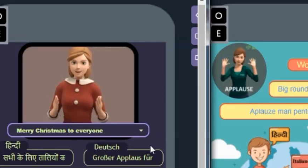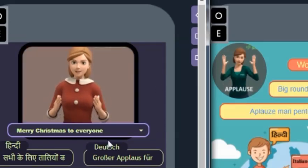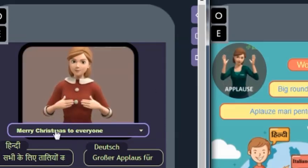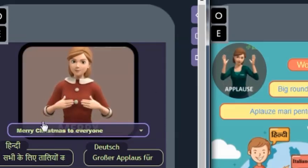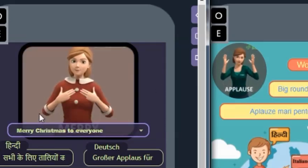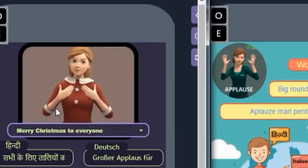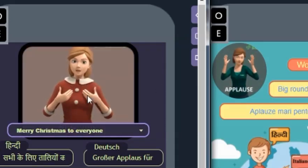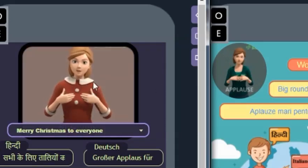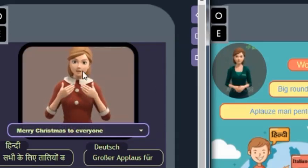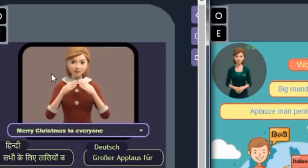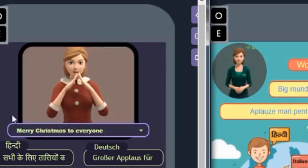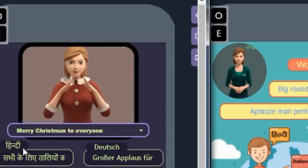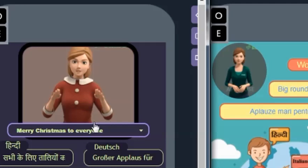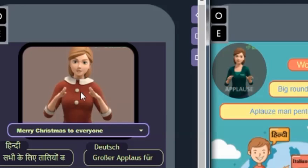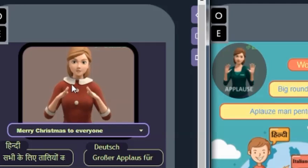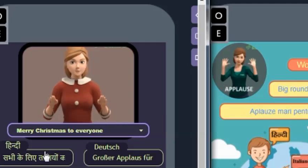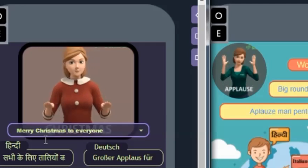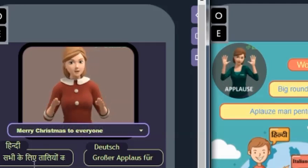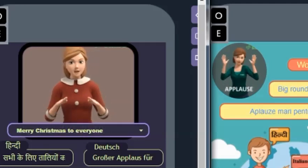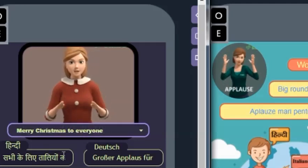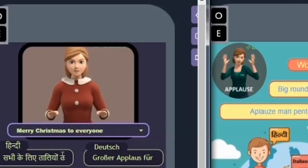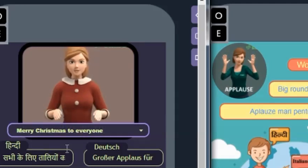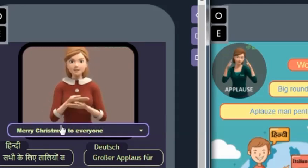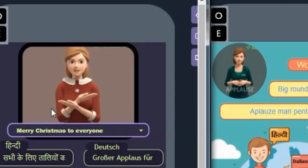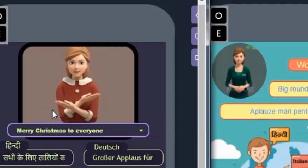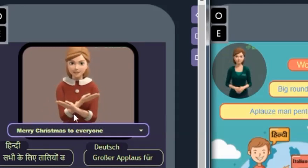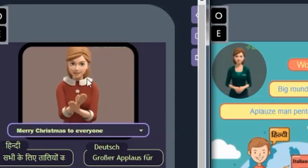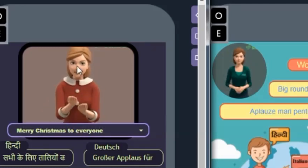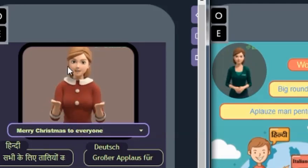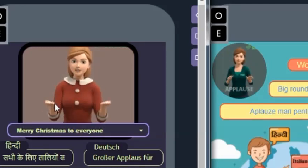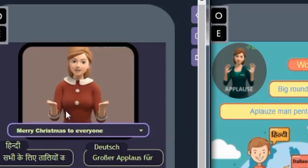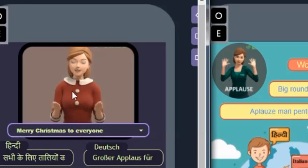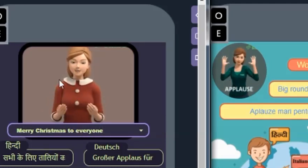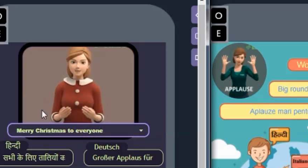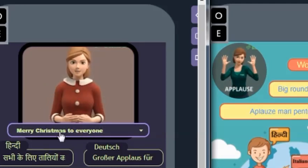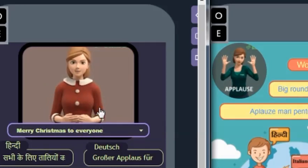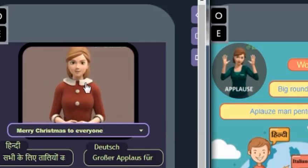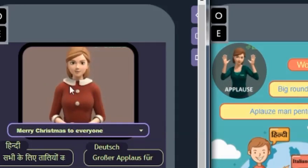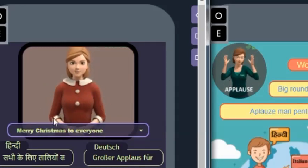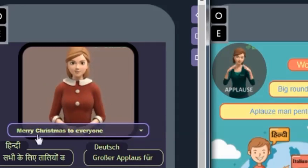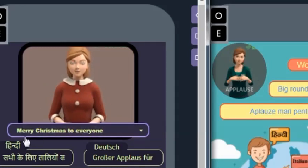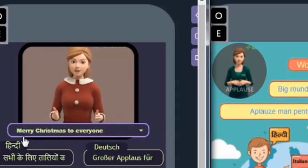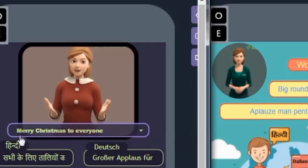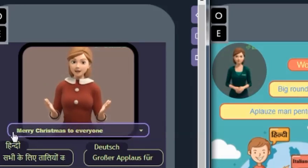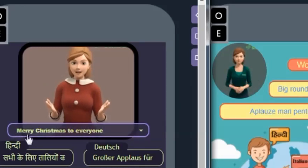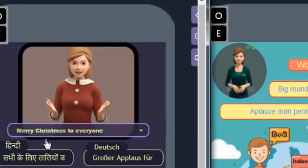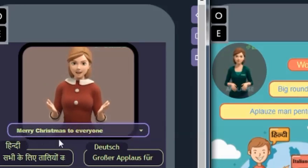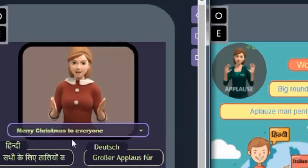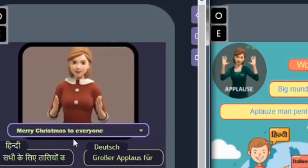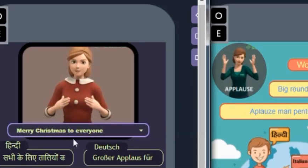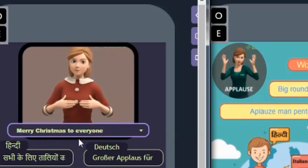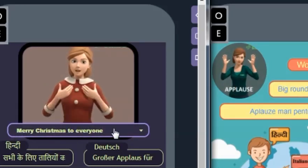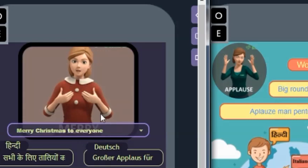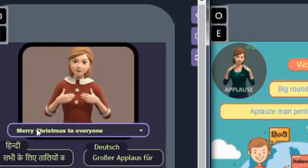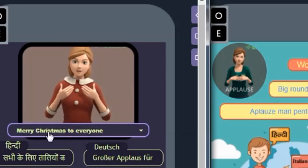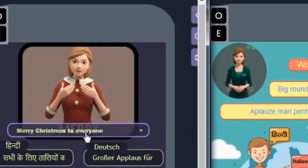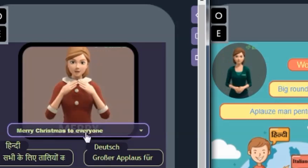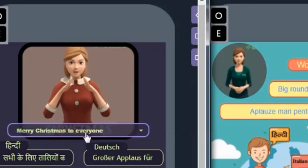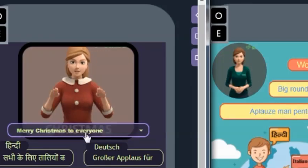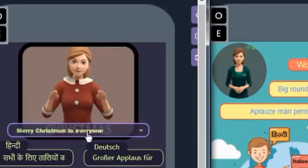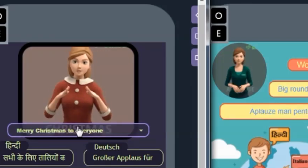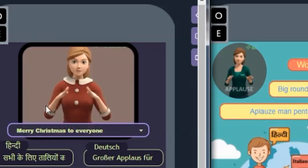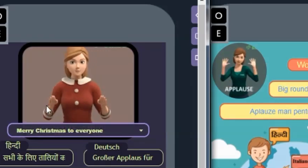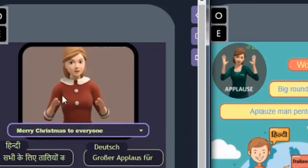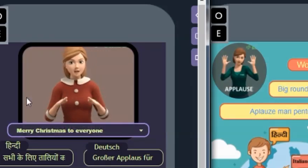and the image is going to change like this. Fine. So this is the sign convention for Merry Christmas to